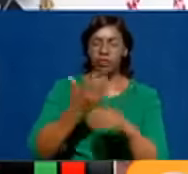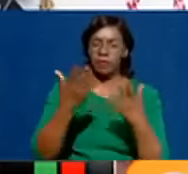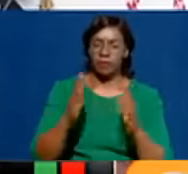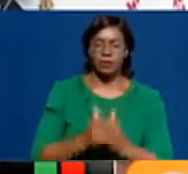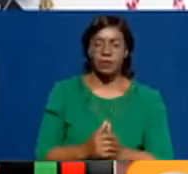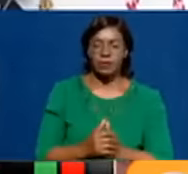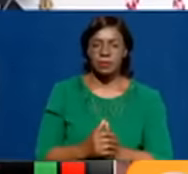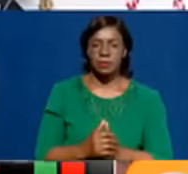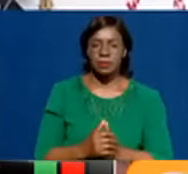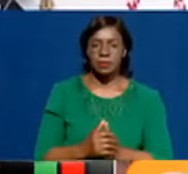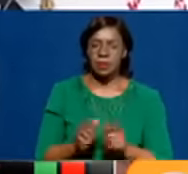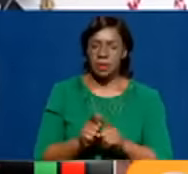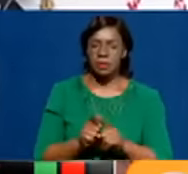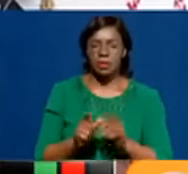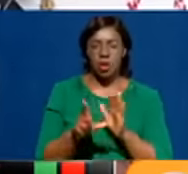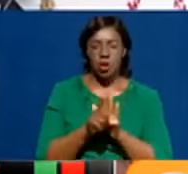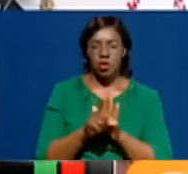as by law established